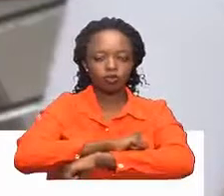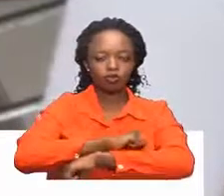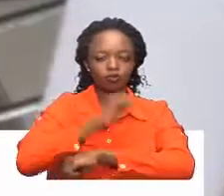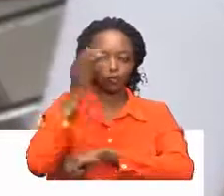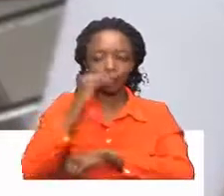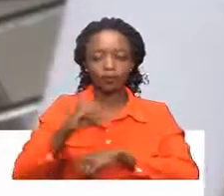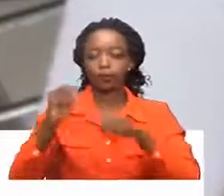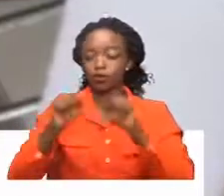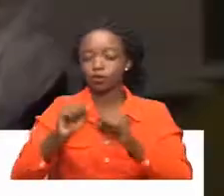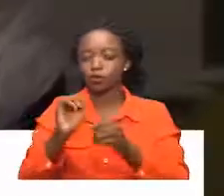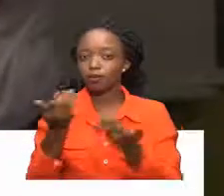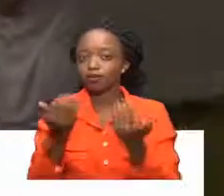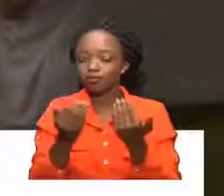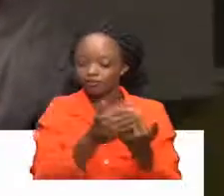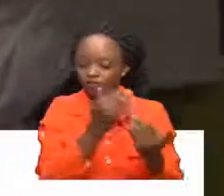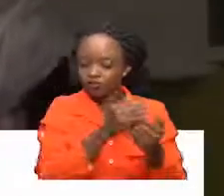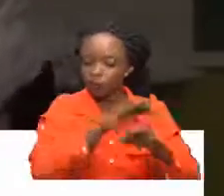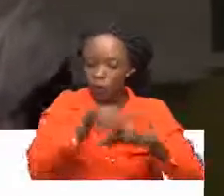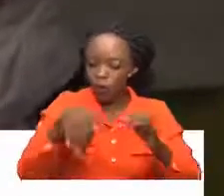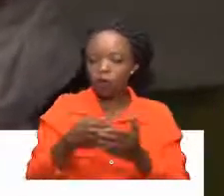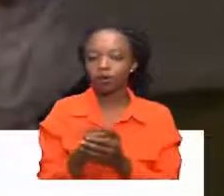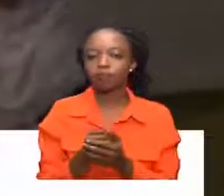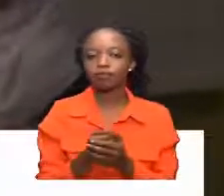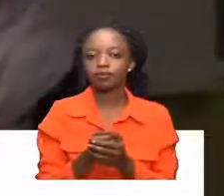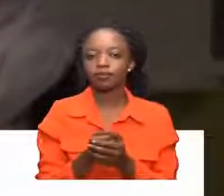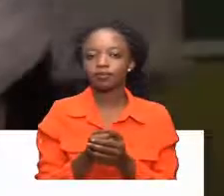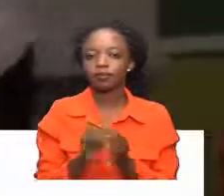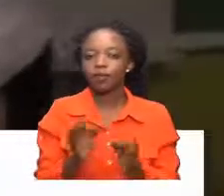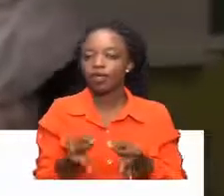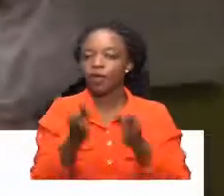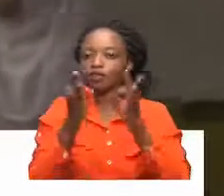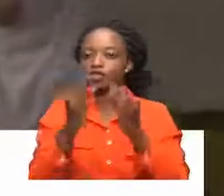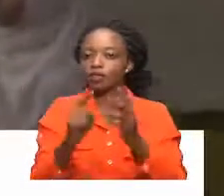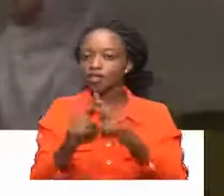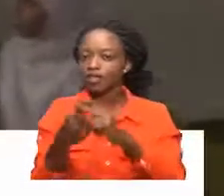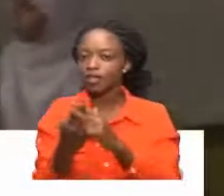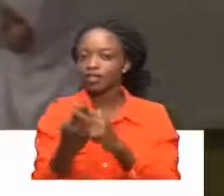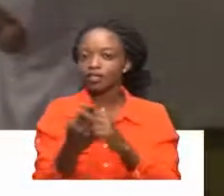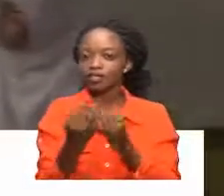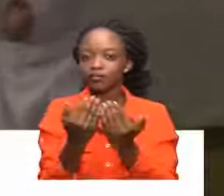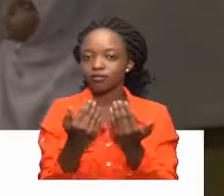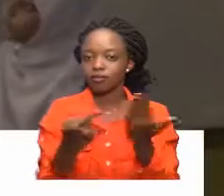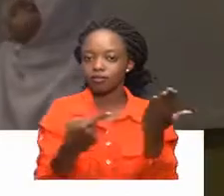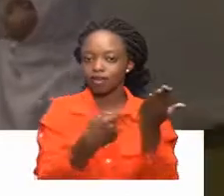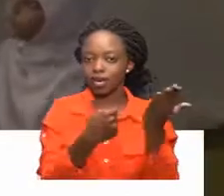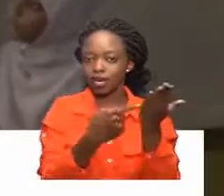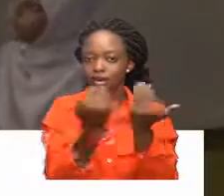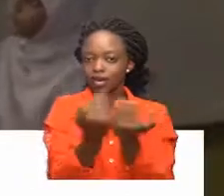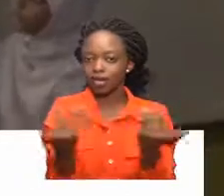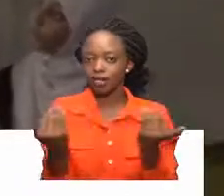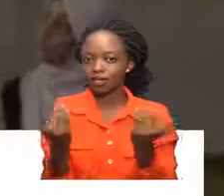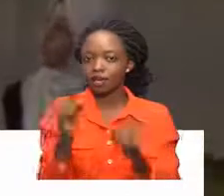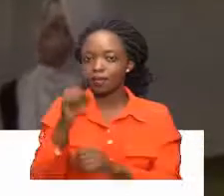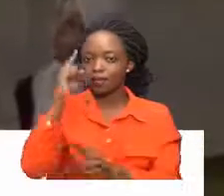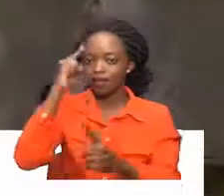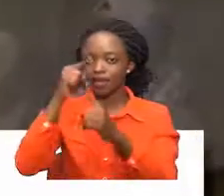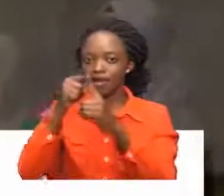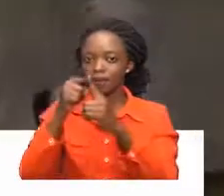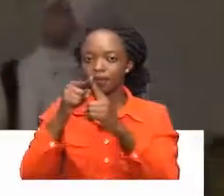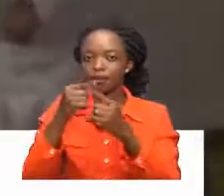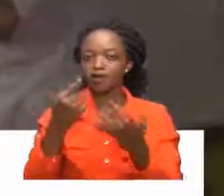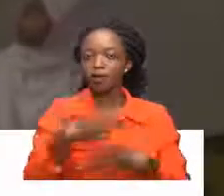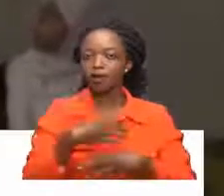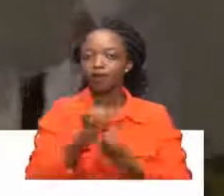just cover up. Paul Akwabi, mwanzilishi wa kampuni hii ya Tech Kids Africa, anasema lengo kuu la kampuni hii ni